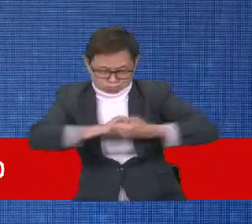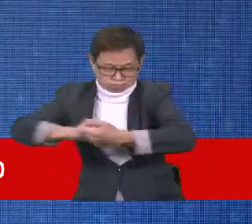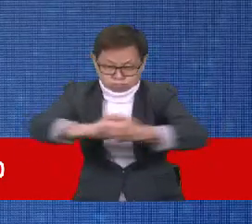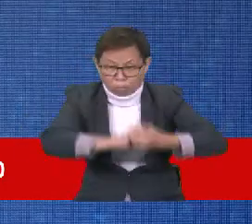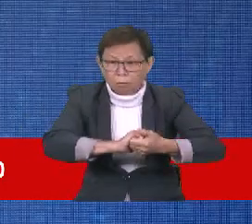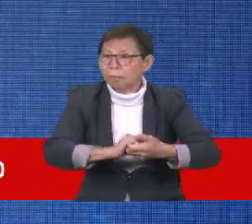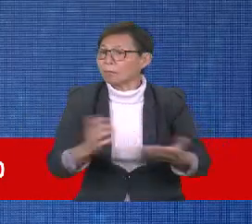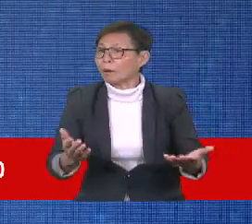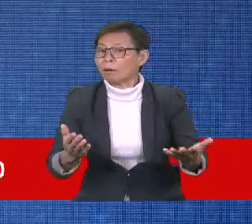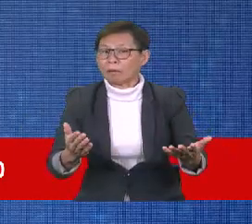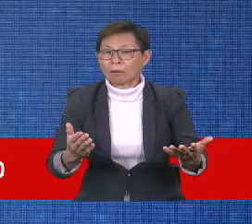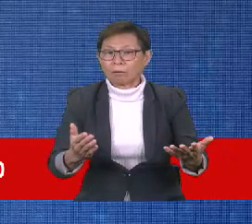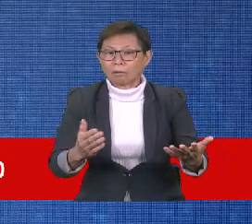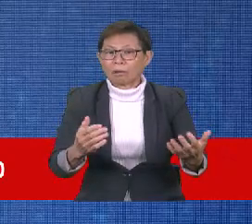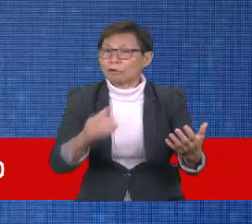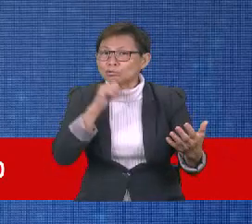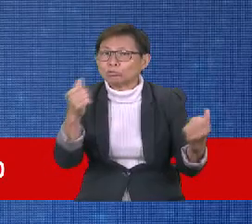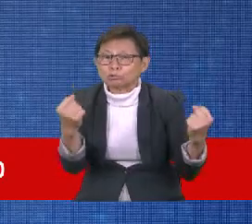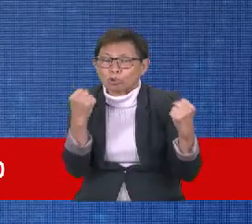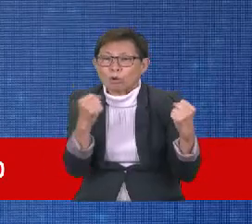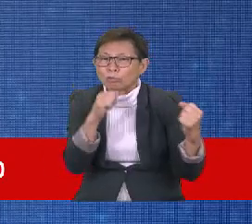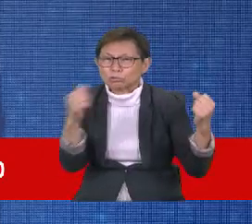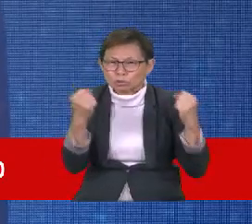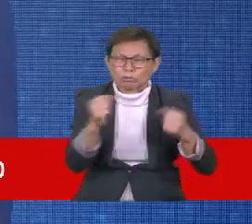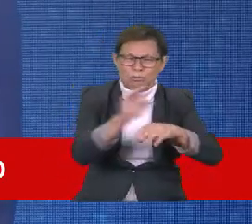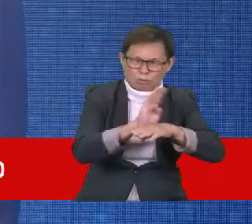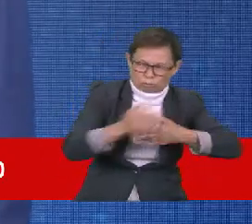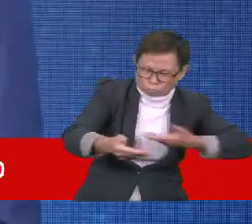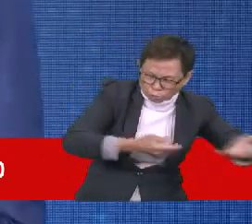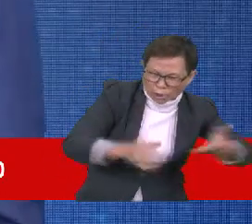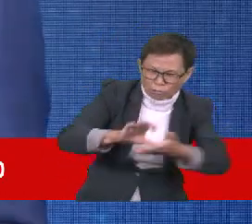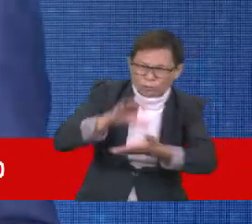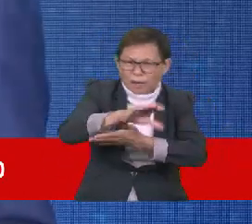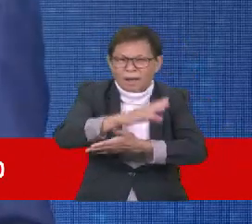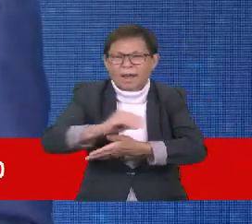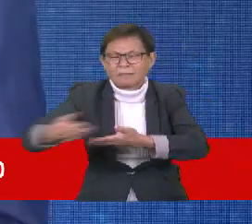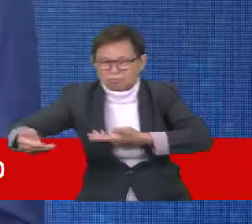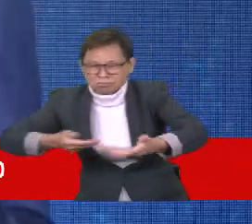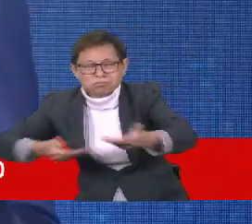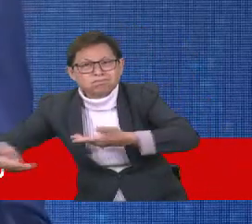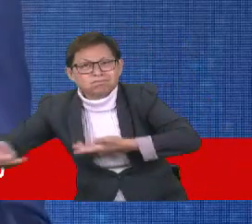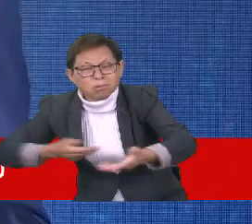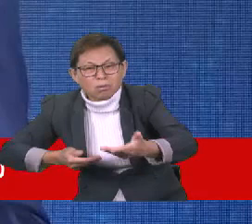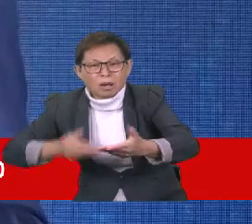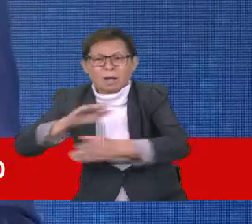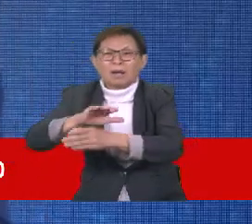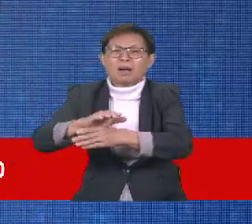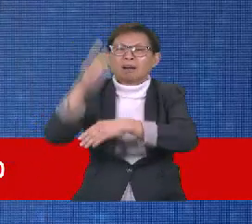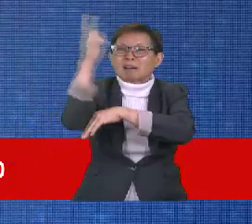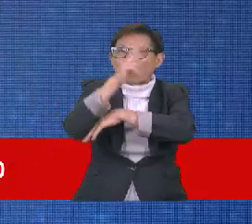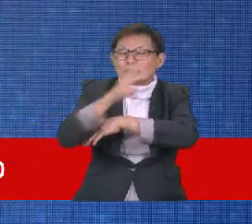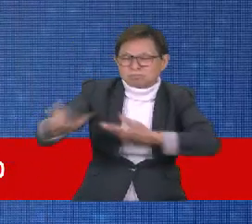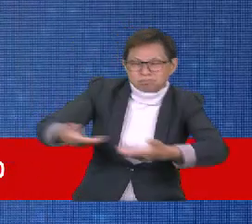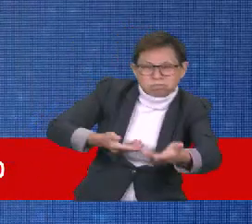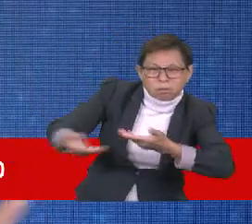but not substantive in terms of its trade, investments, and exchanges between governments?